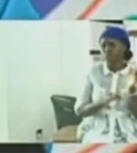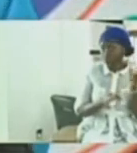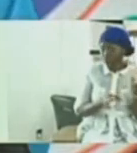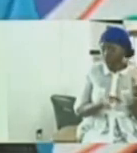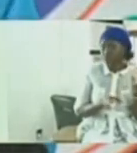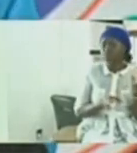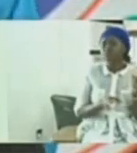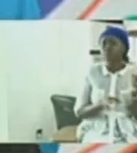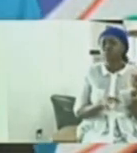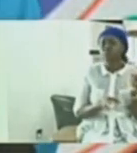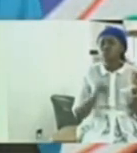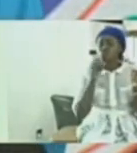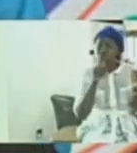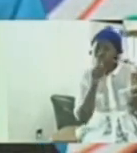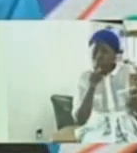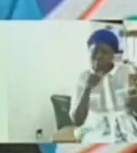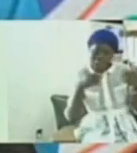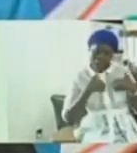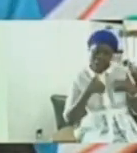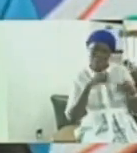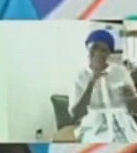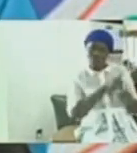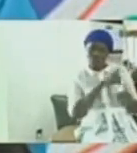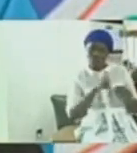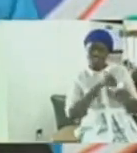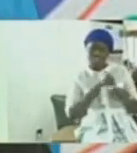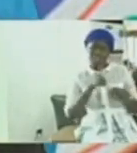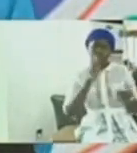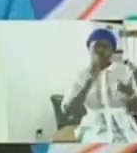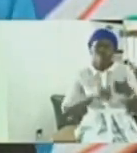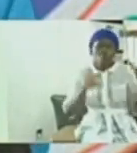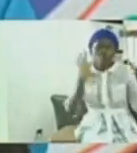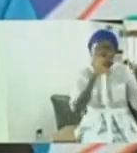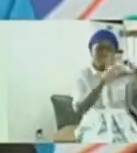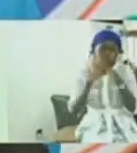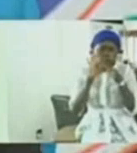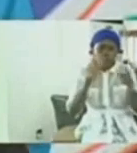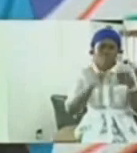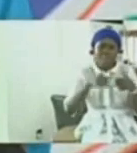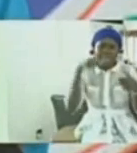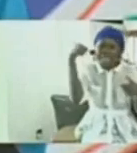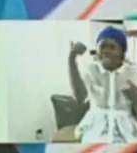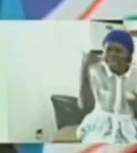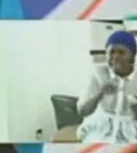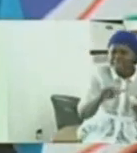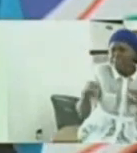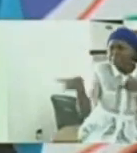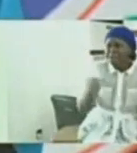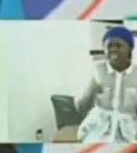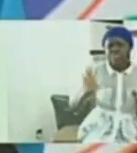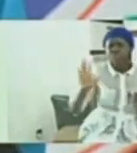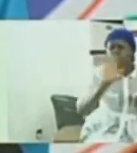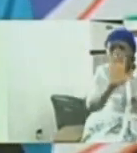You have a duty to belong to any party of your choice.